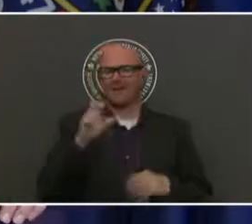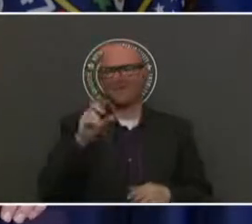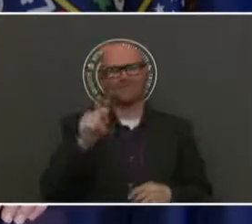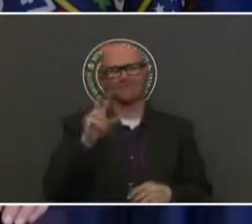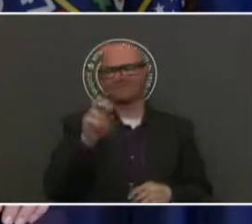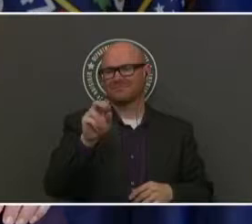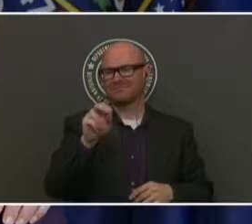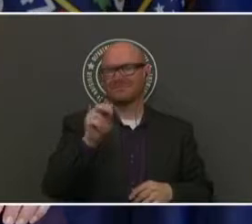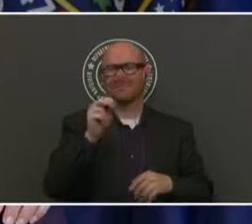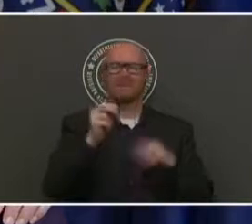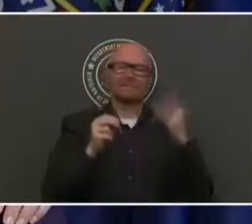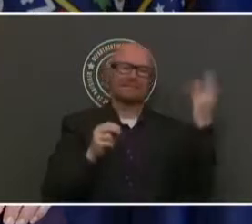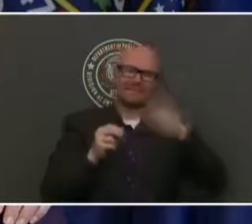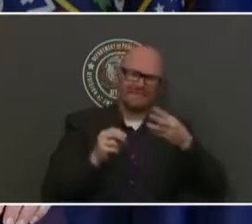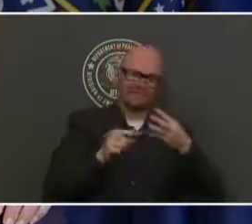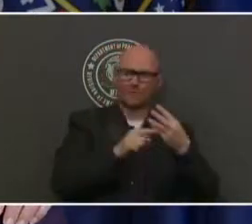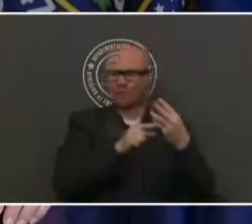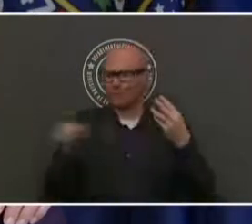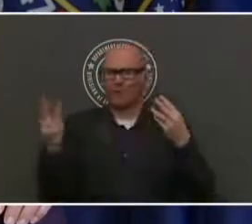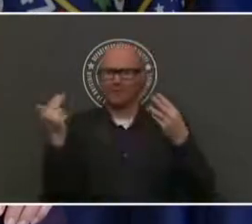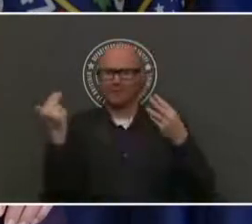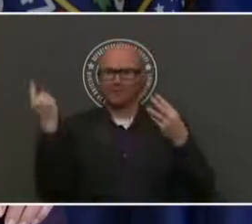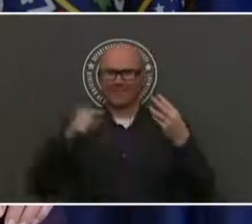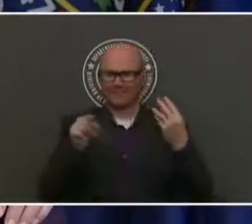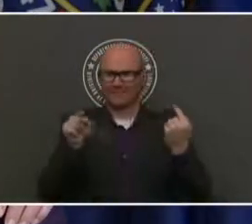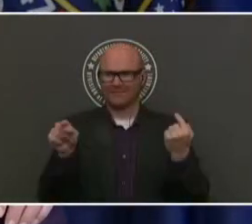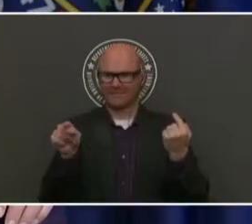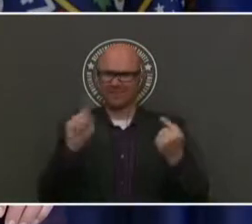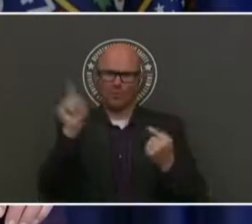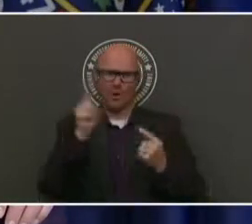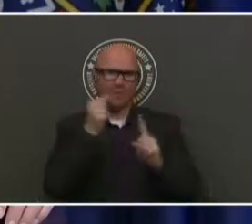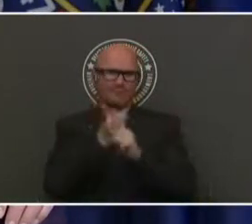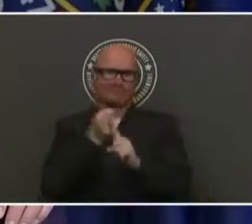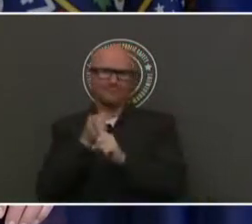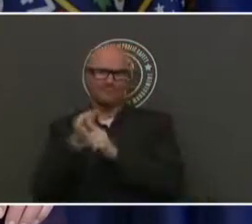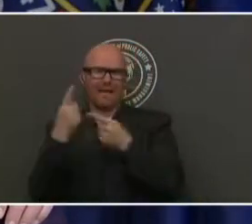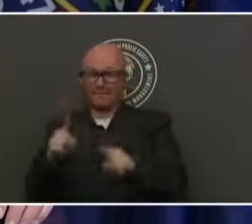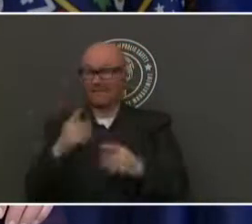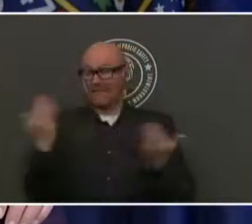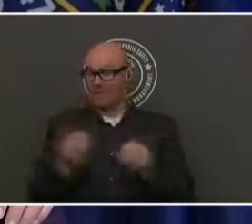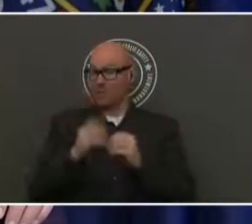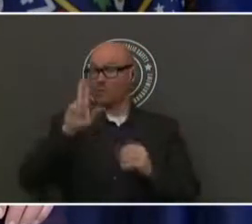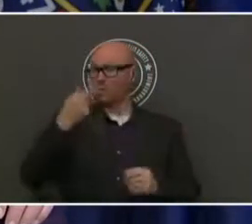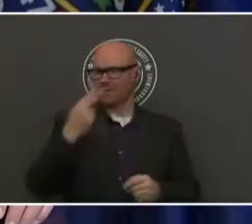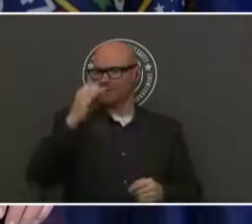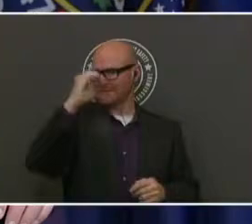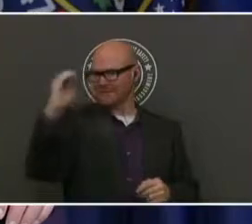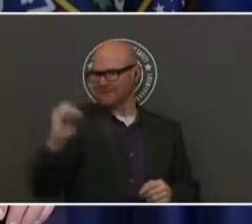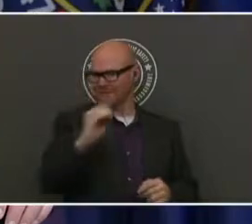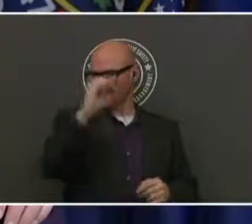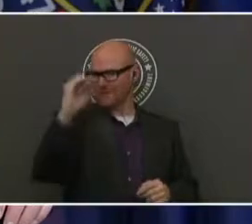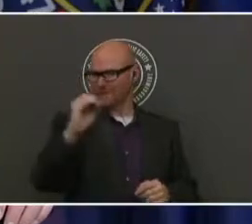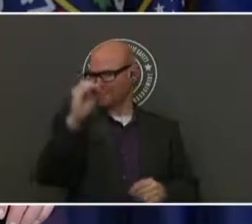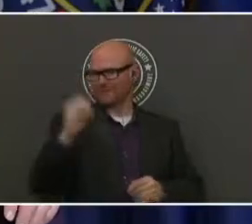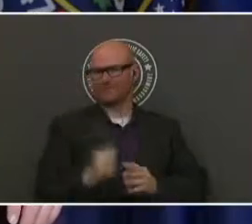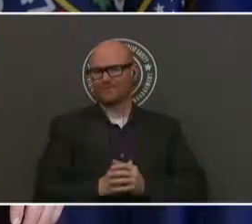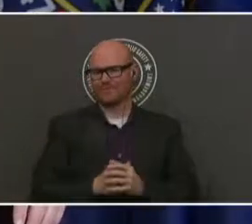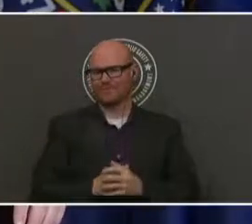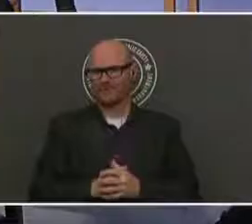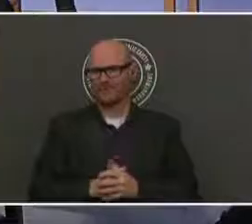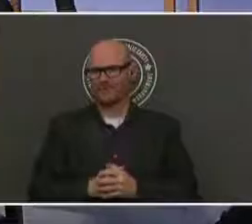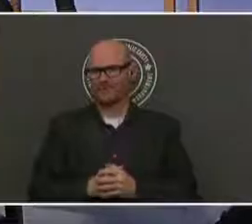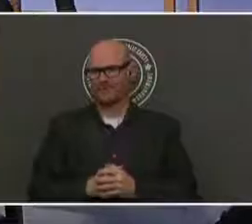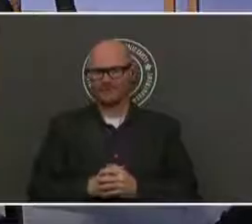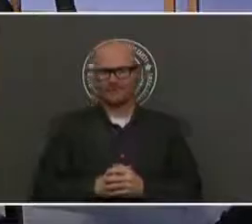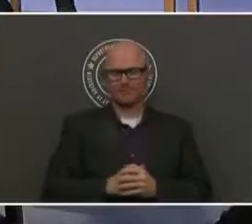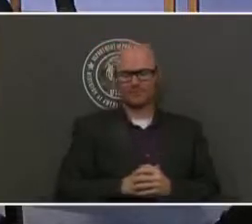had any instances or reports of this issue here in the state of Utah. Okay, do we have any other questions in the studio?